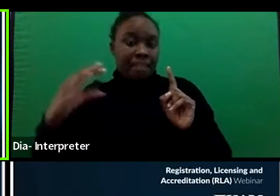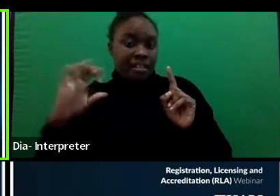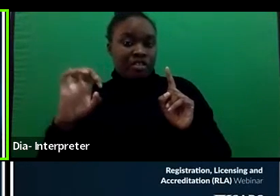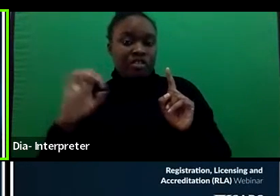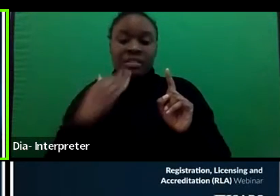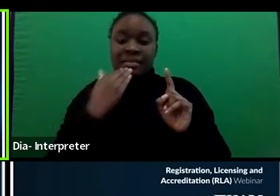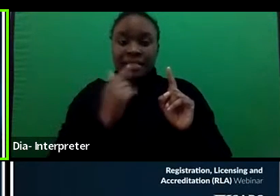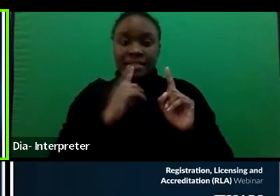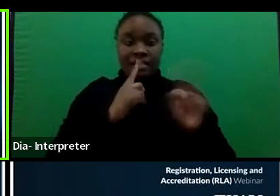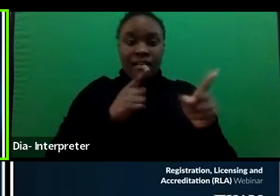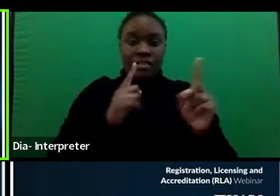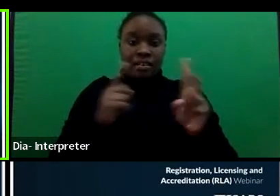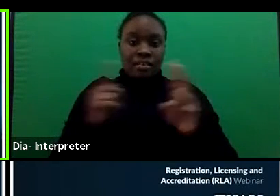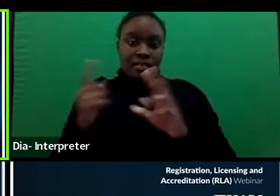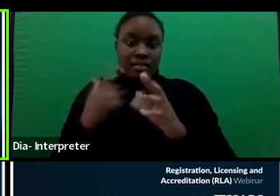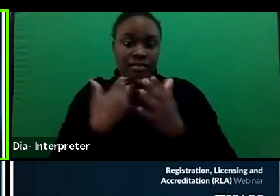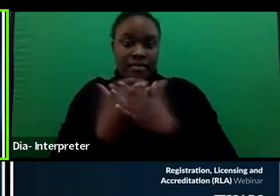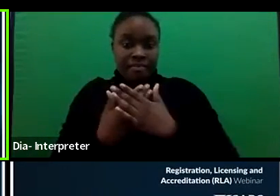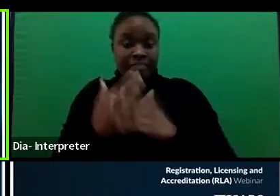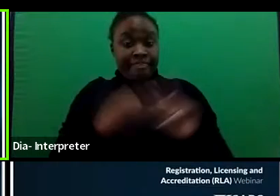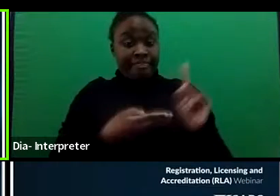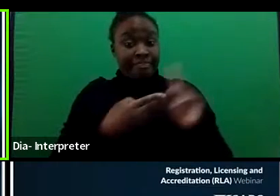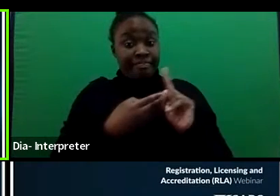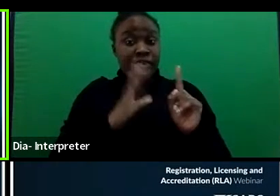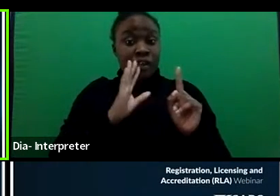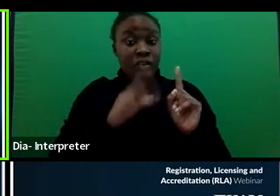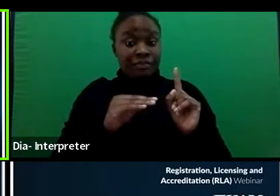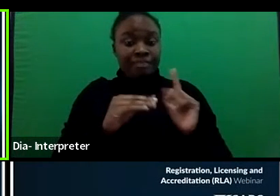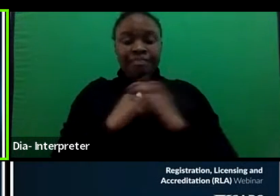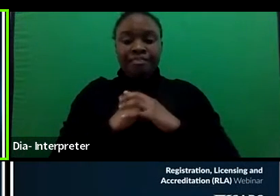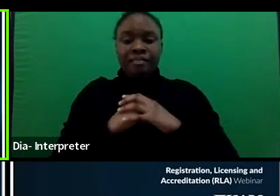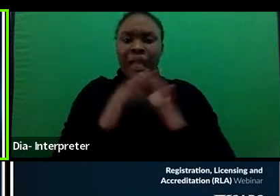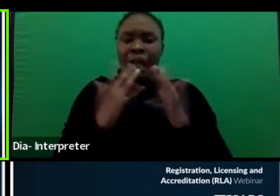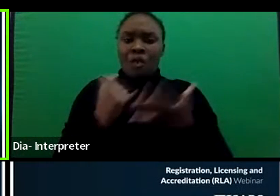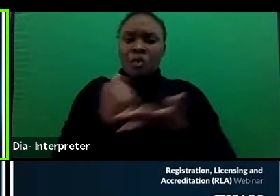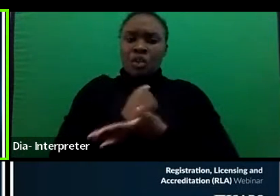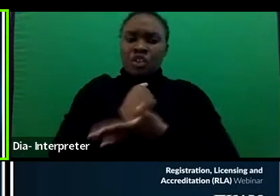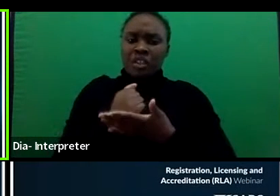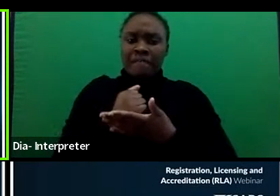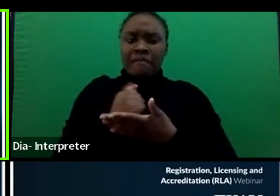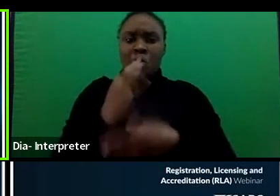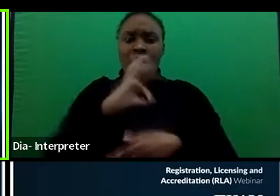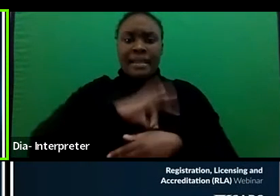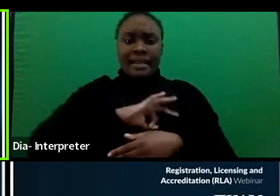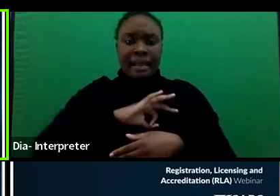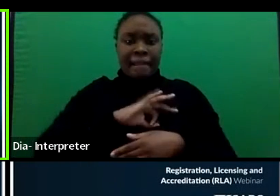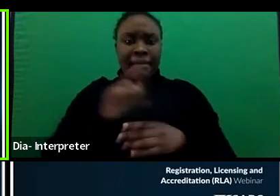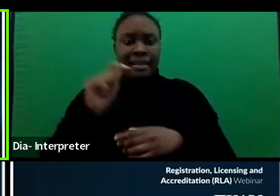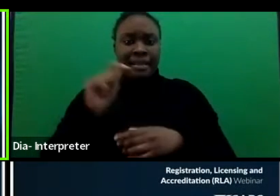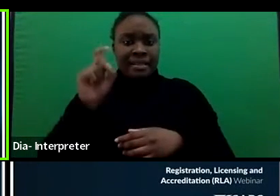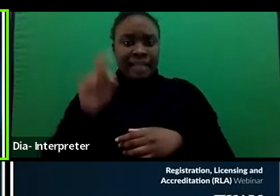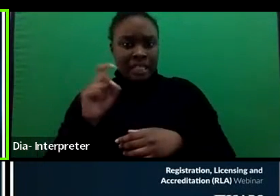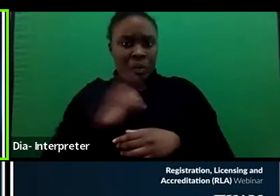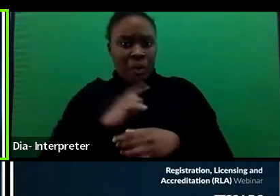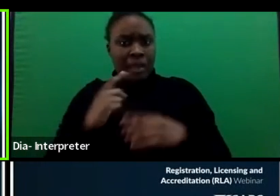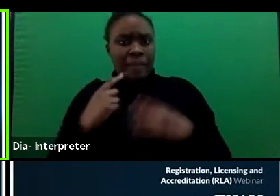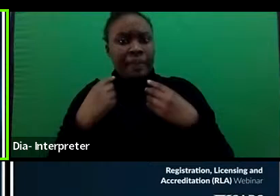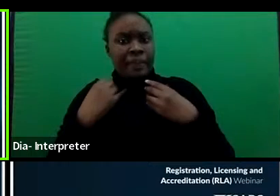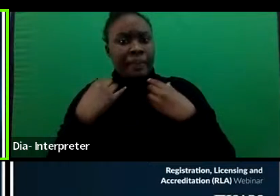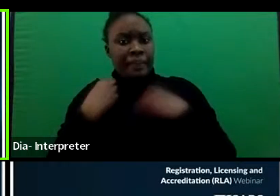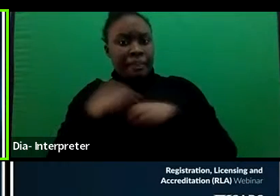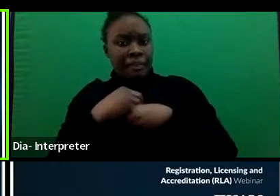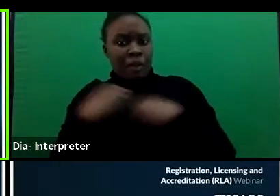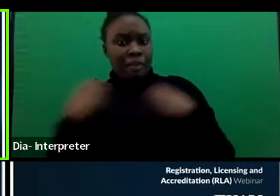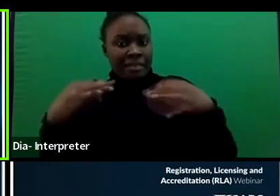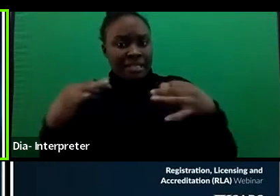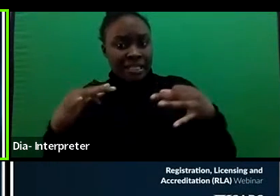SMME. Our client is asking, how do I register for income tax as a small business, and what are the obligations once